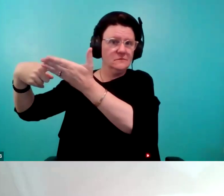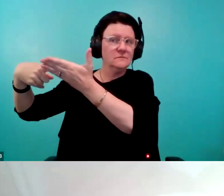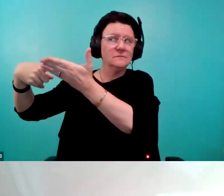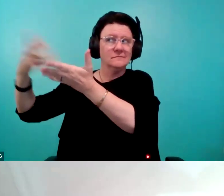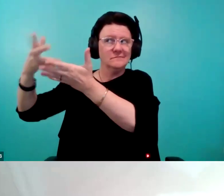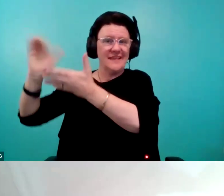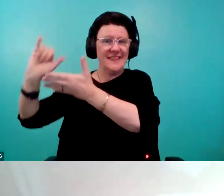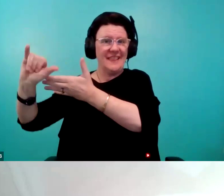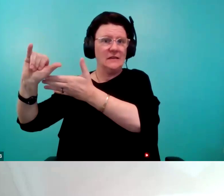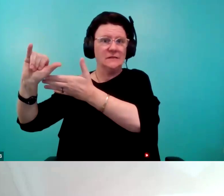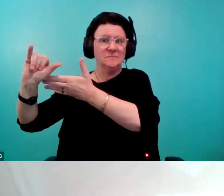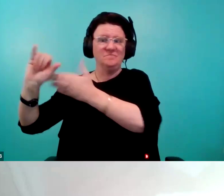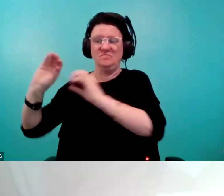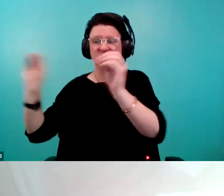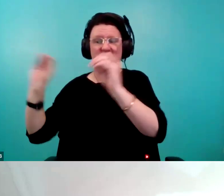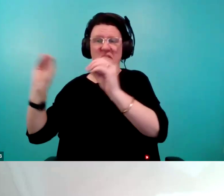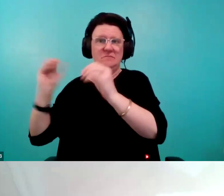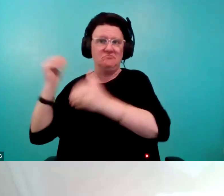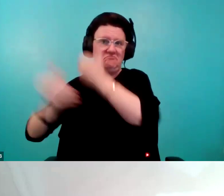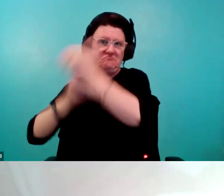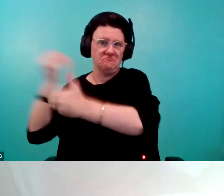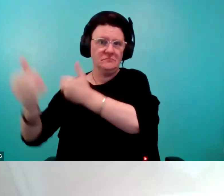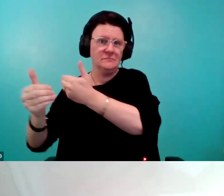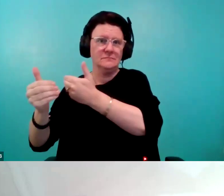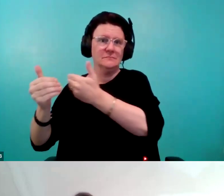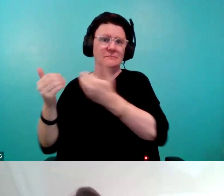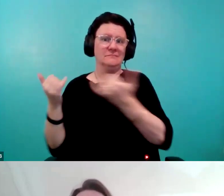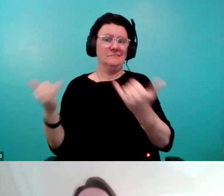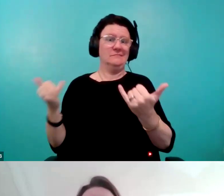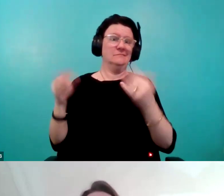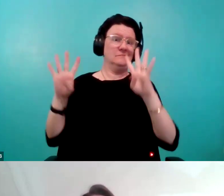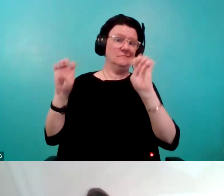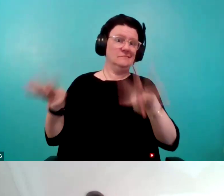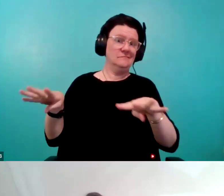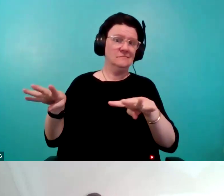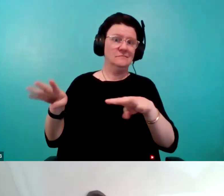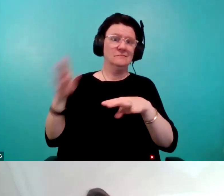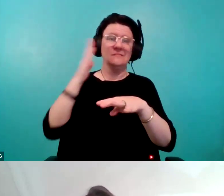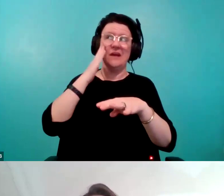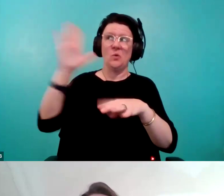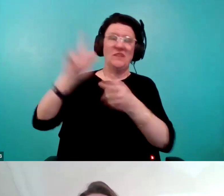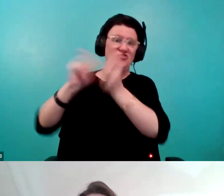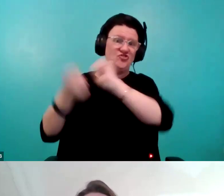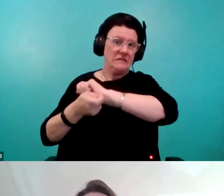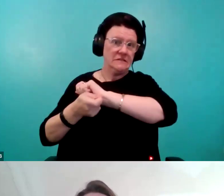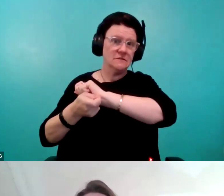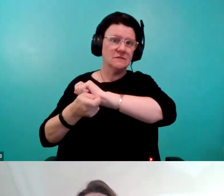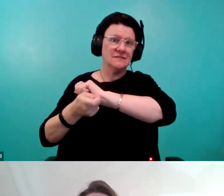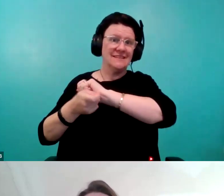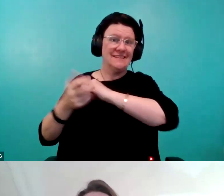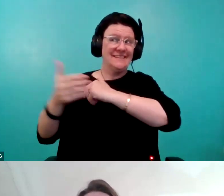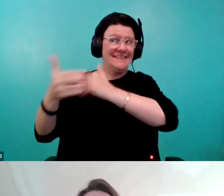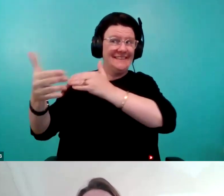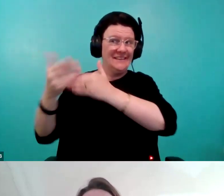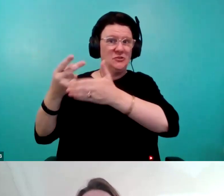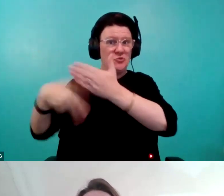And nothing has been moving, and who knows what's going to happen with big changes coming this in a